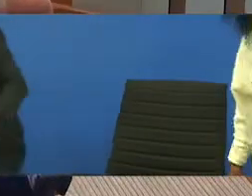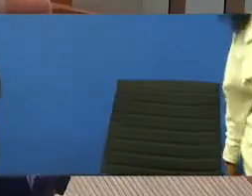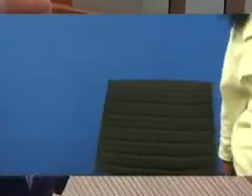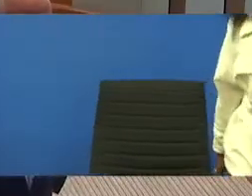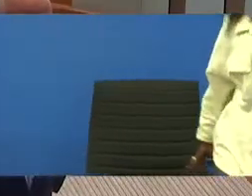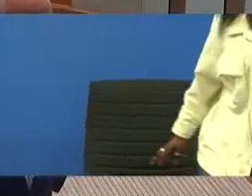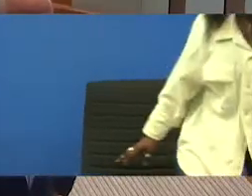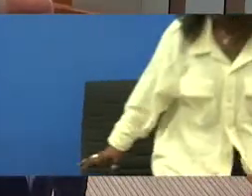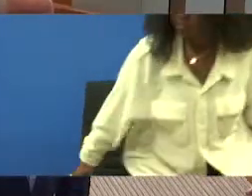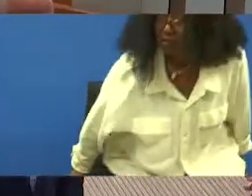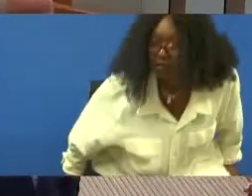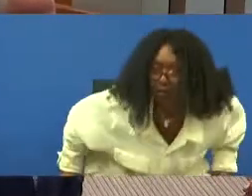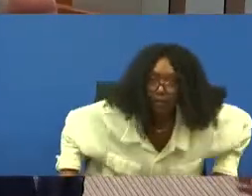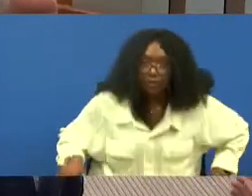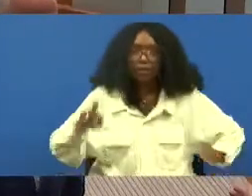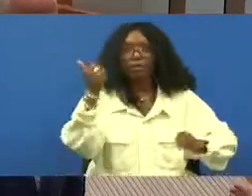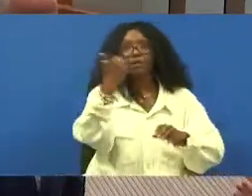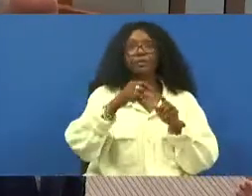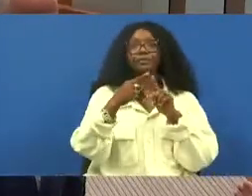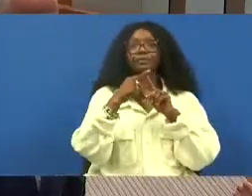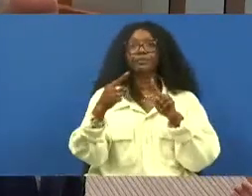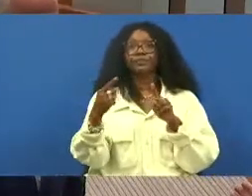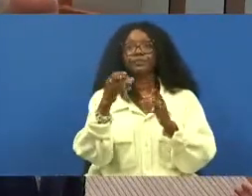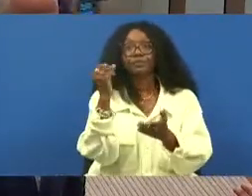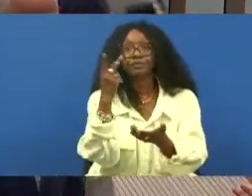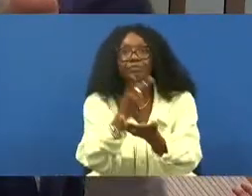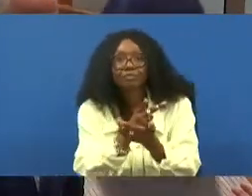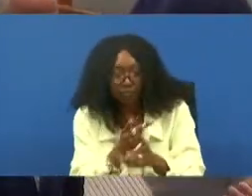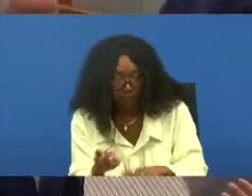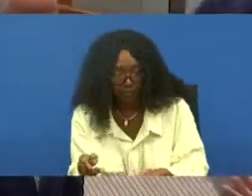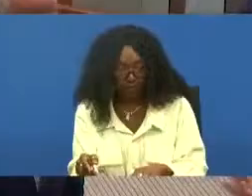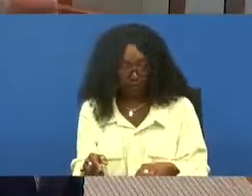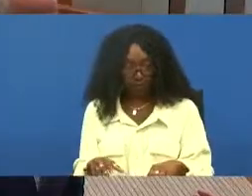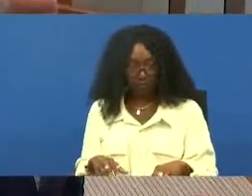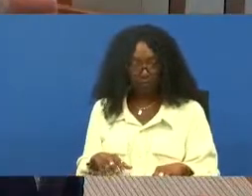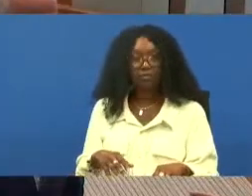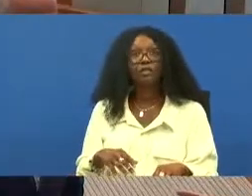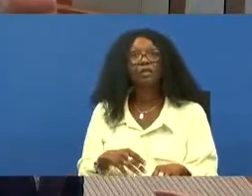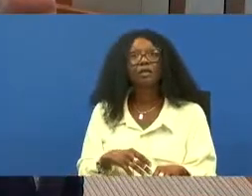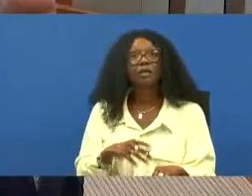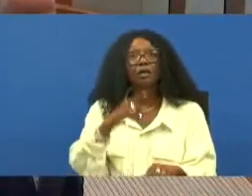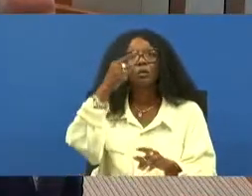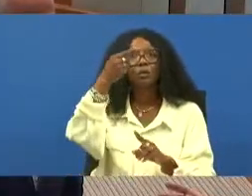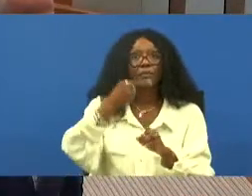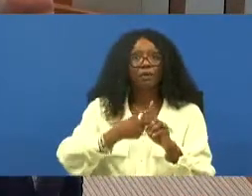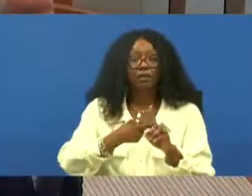Any opposition? Motion carries. 2 weeks. 1 month.